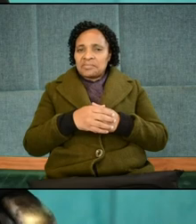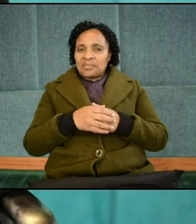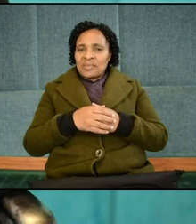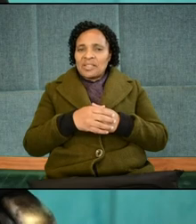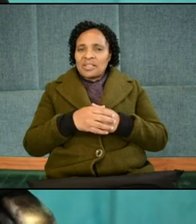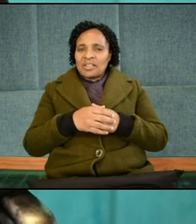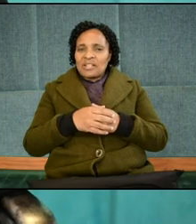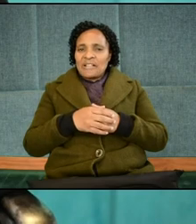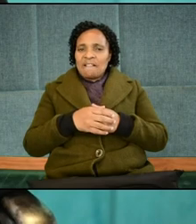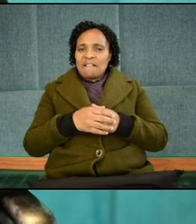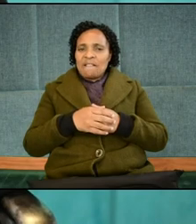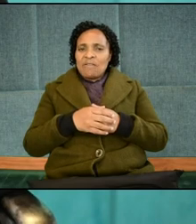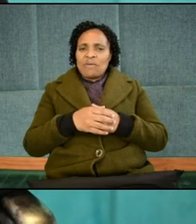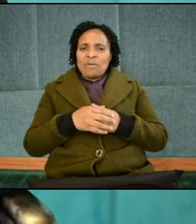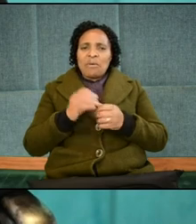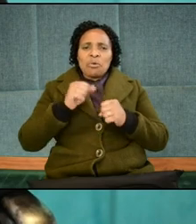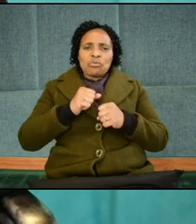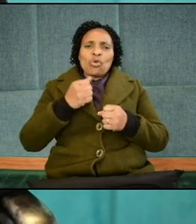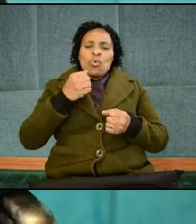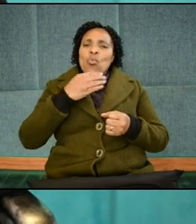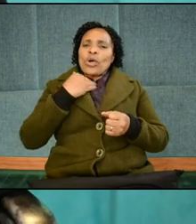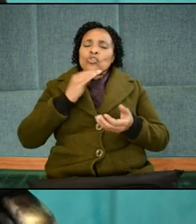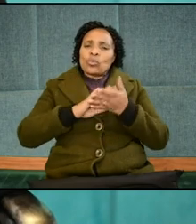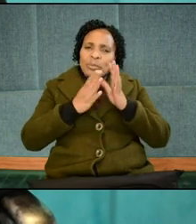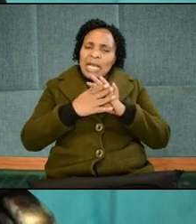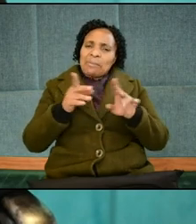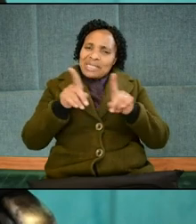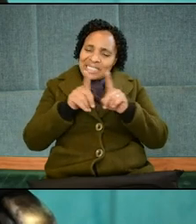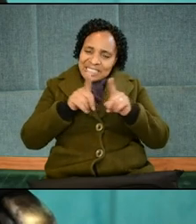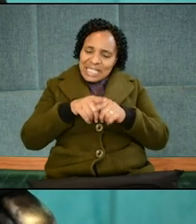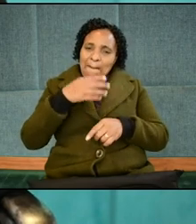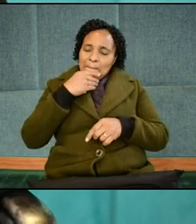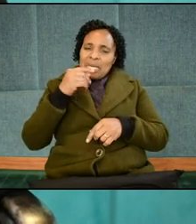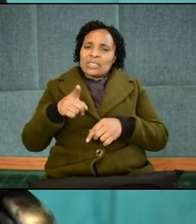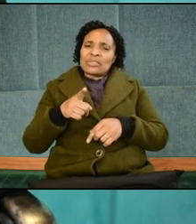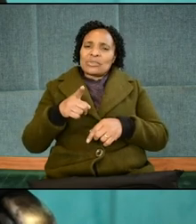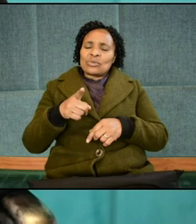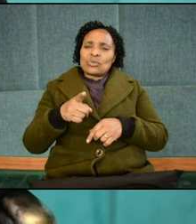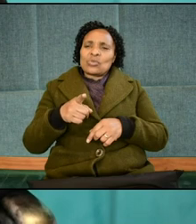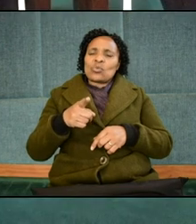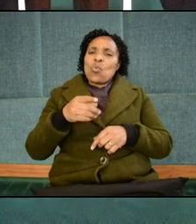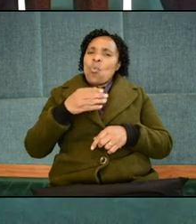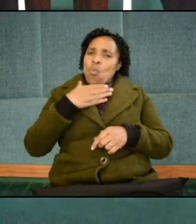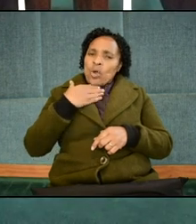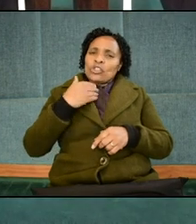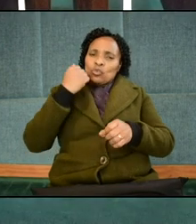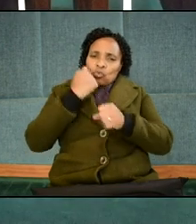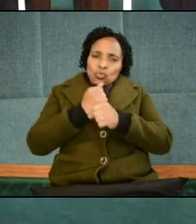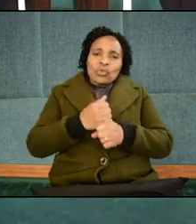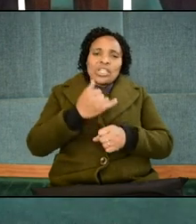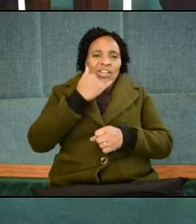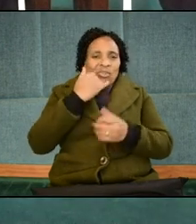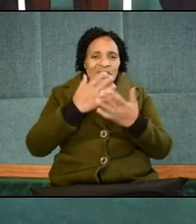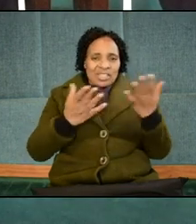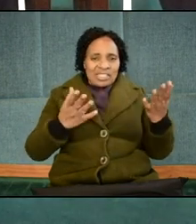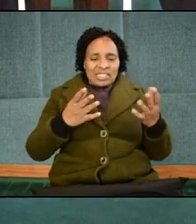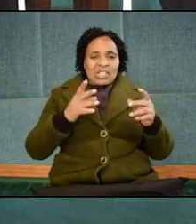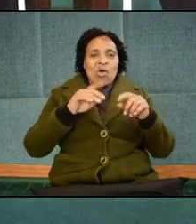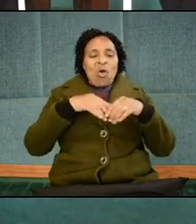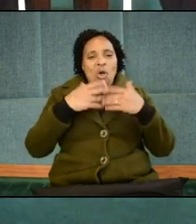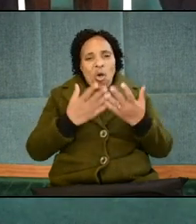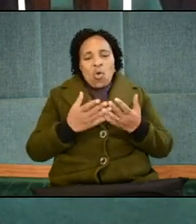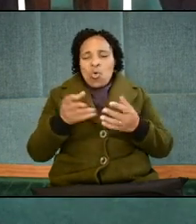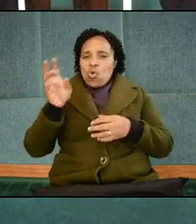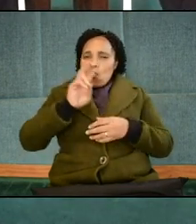Mm-hmm. Yeah. You know, you wanna be that guy. Mm-hmm. Even if they're doing the wrong thing. Yeah, you imitate them, mm-hmm. looking for maybe the